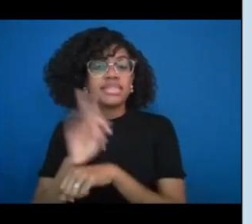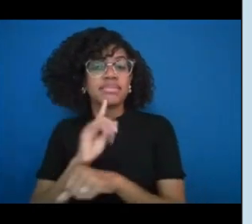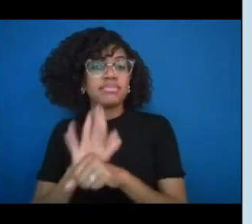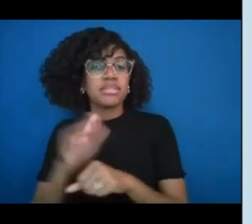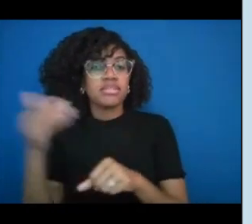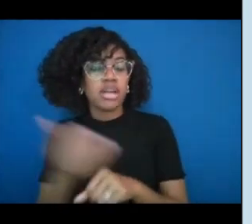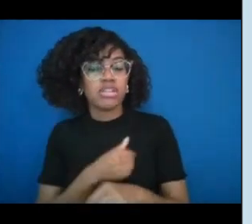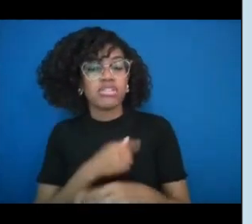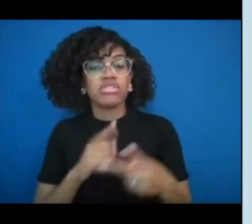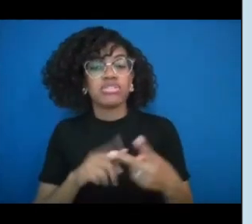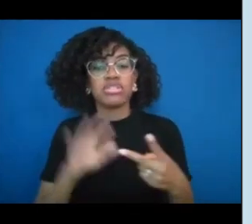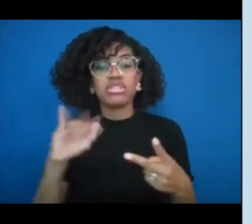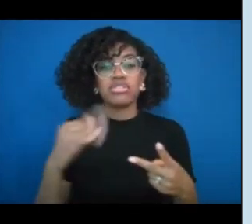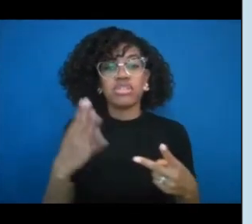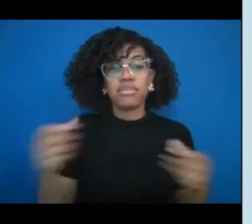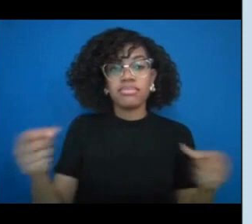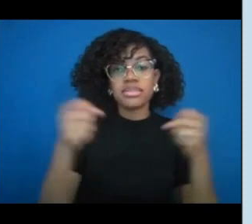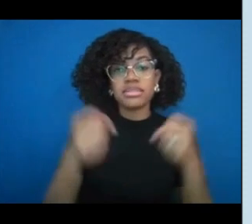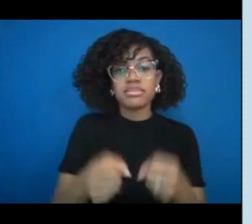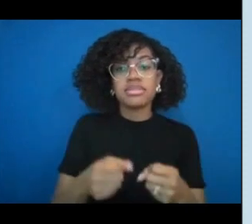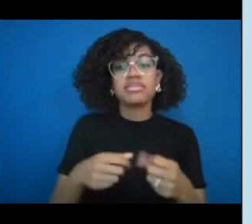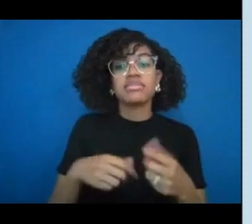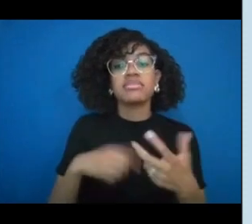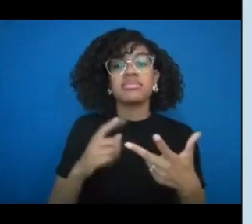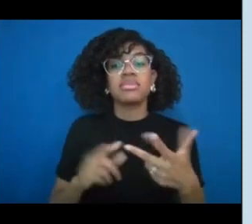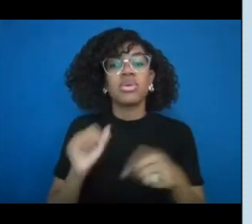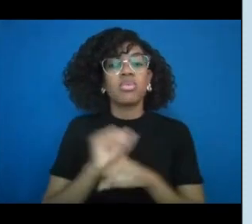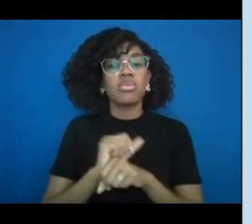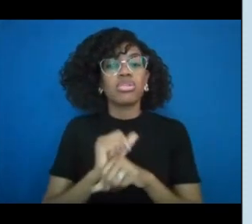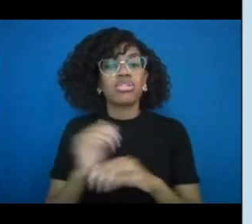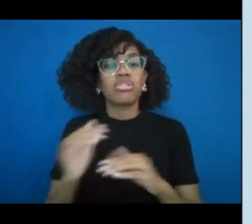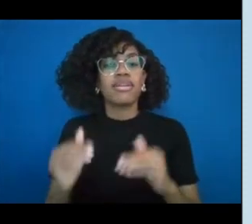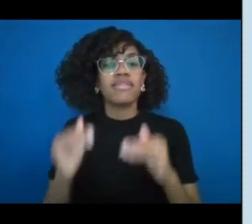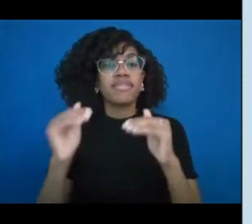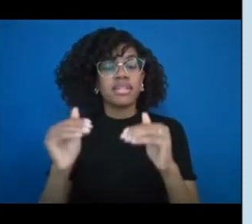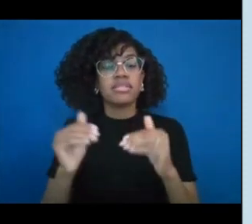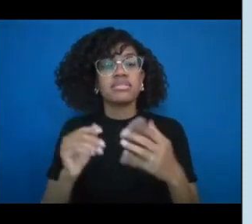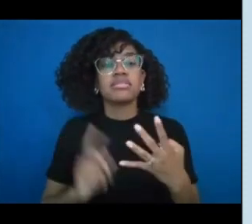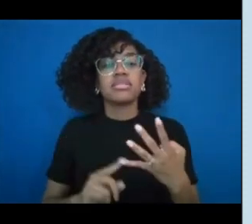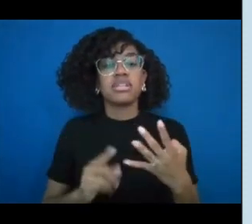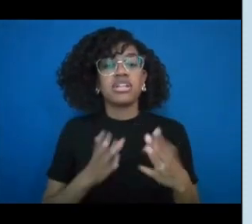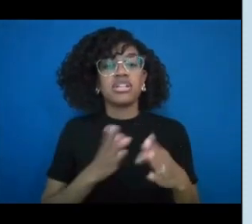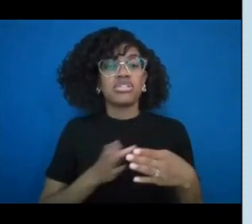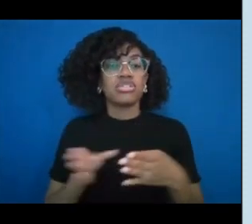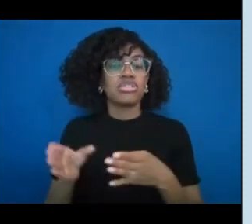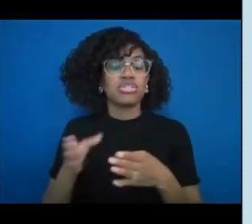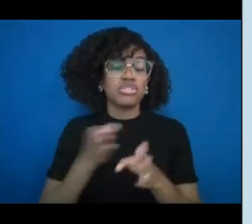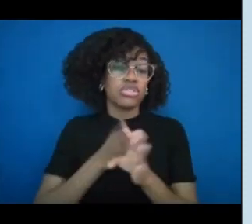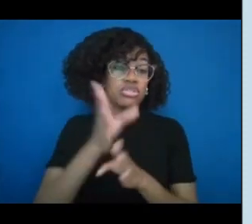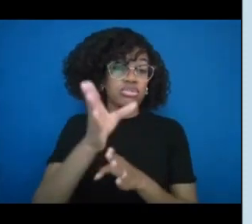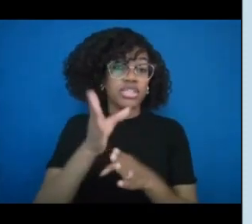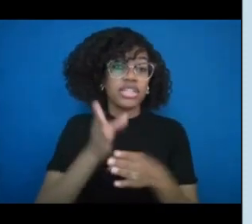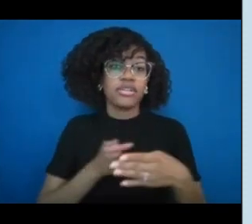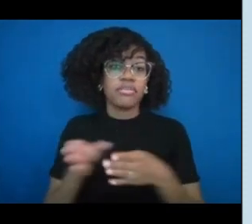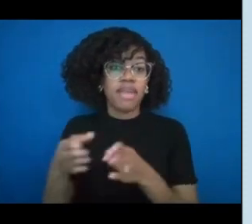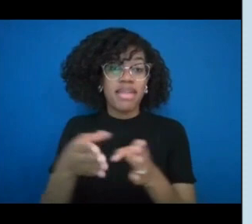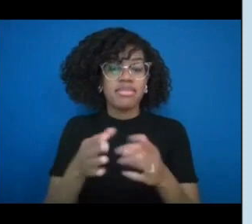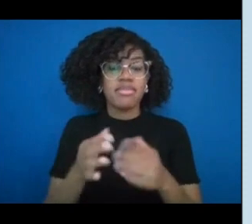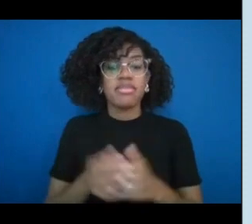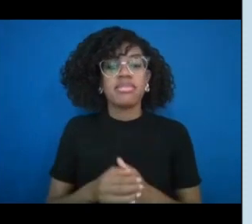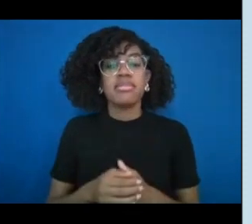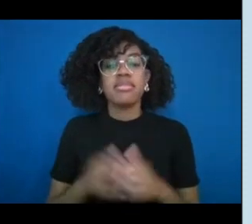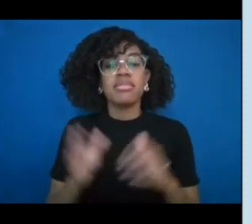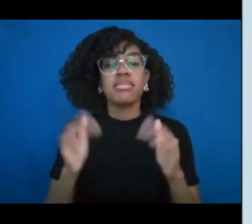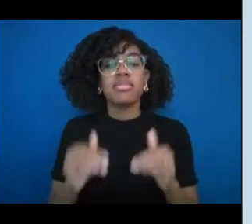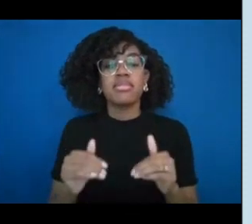placements, worker advancement in their career paths, and wage gain. Metrics should also be proposed to